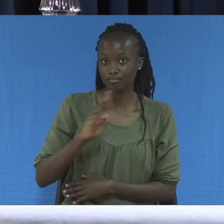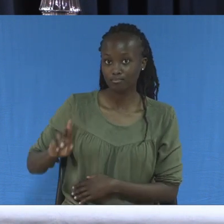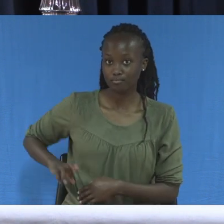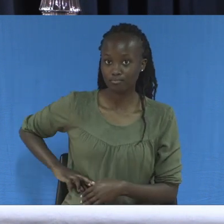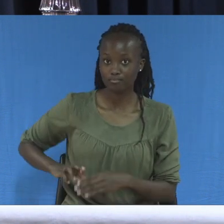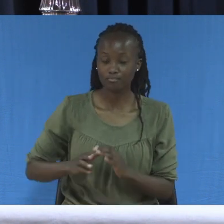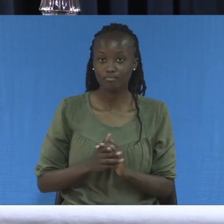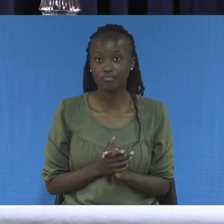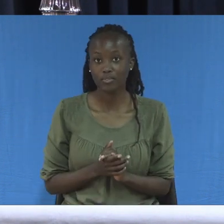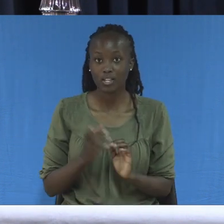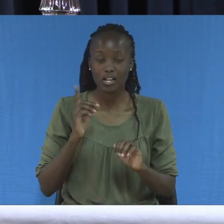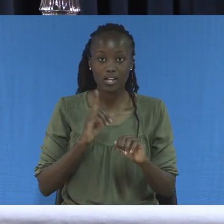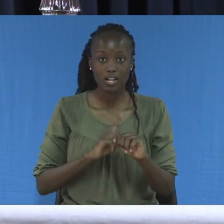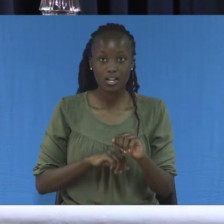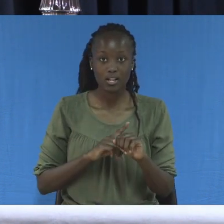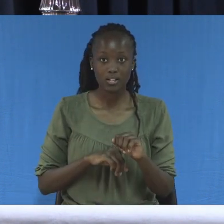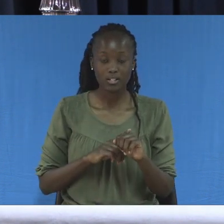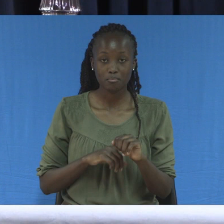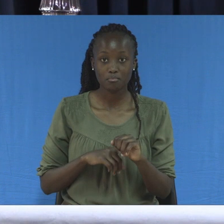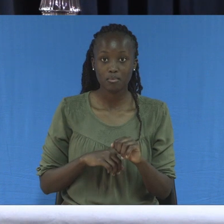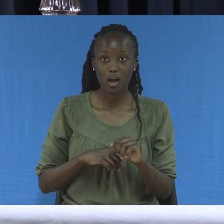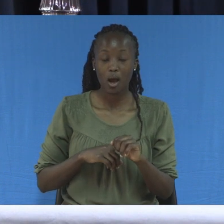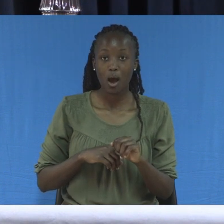After the birth of Seth,